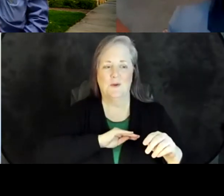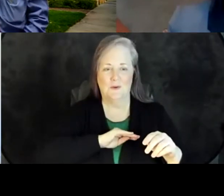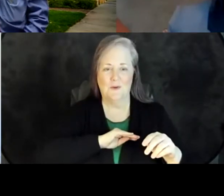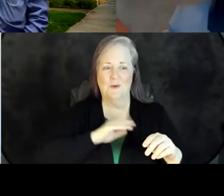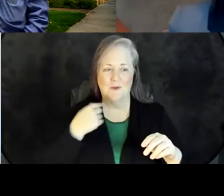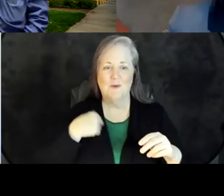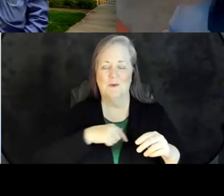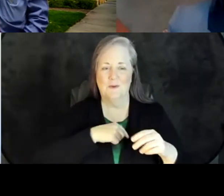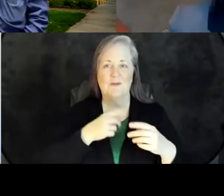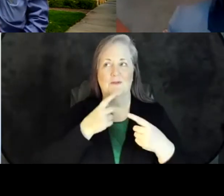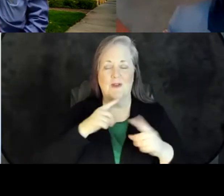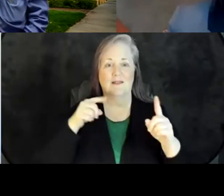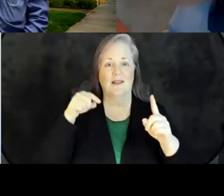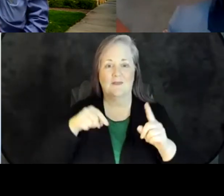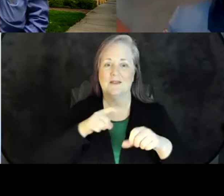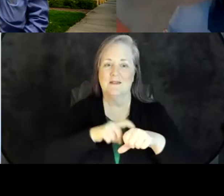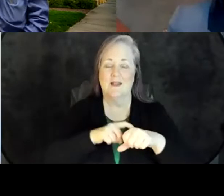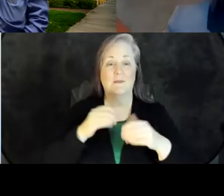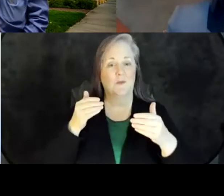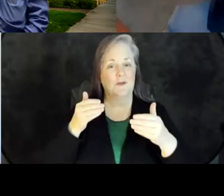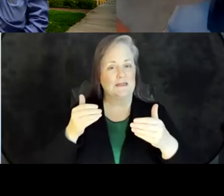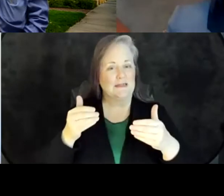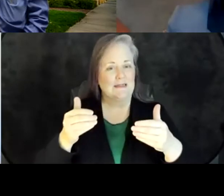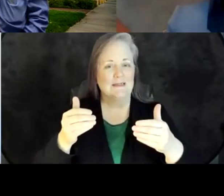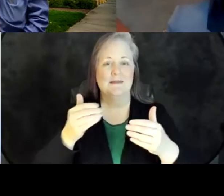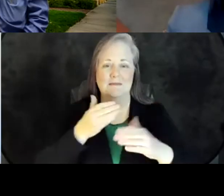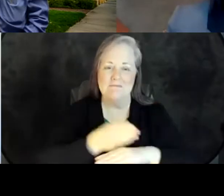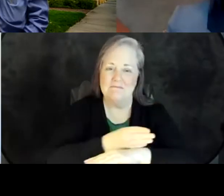are at this point and that we are advancing. But we want to